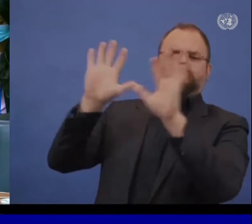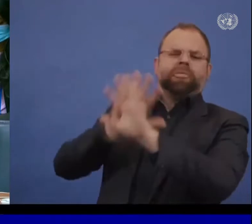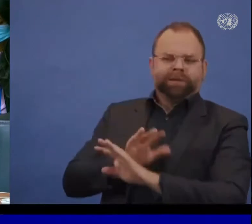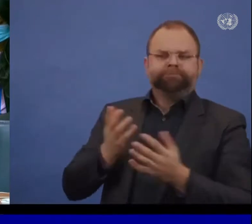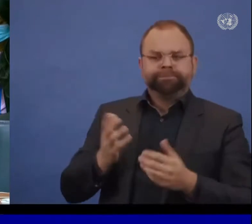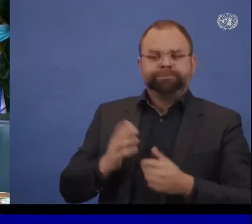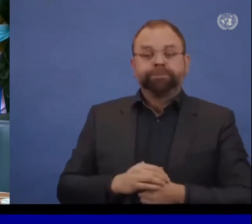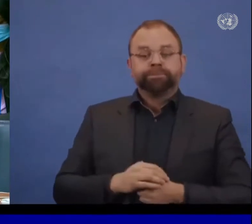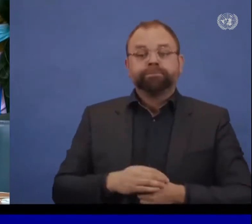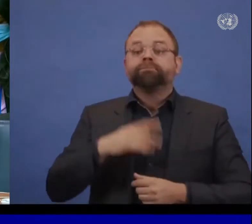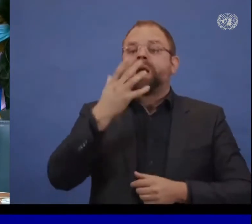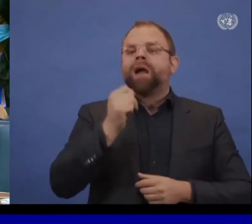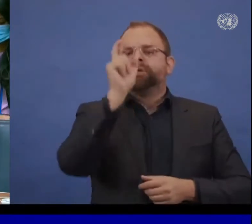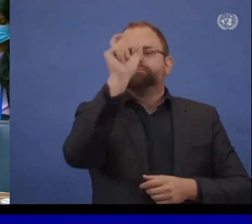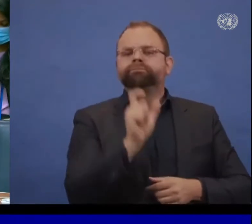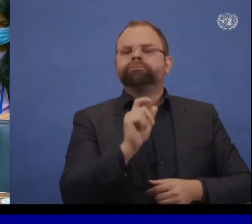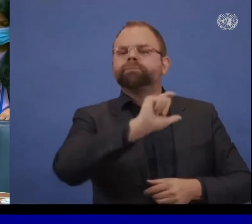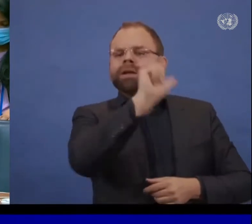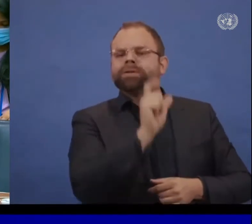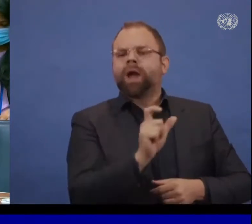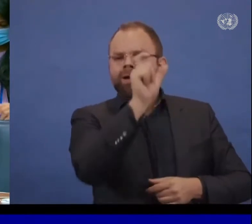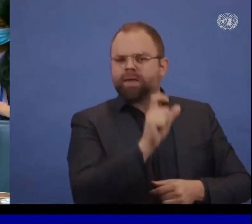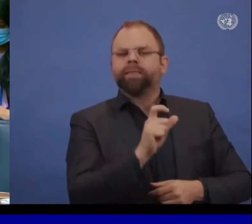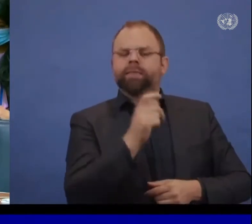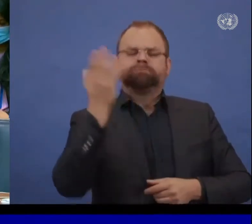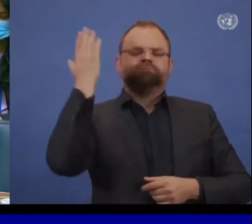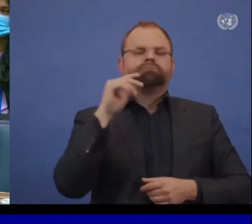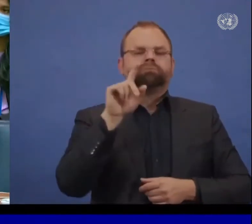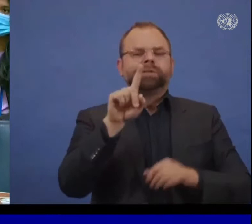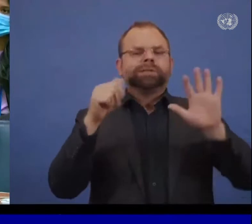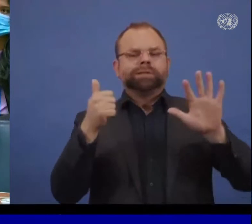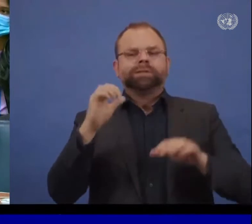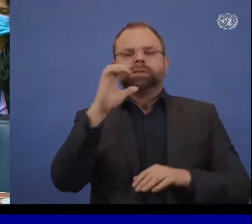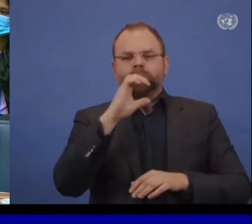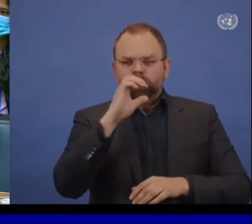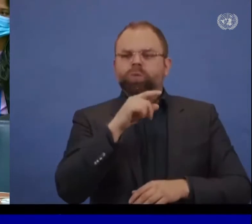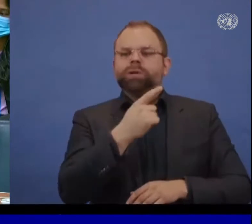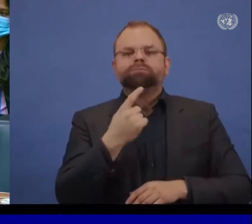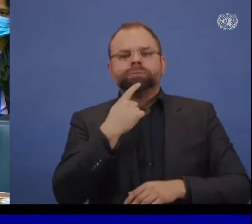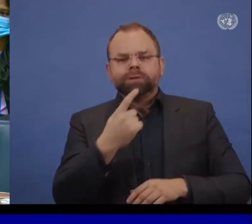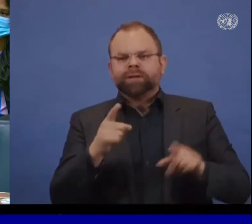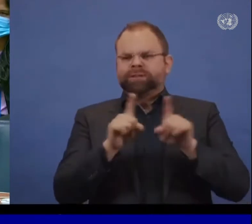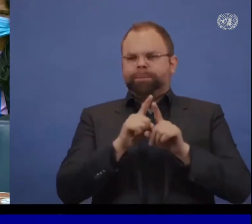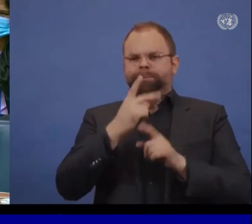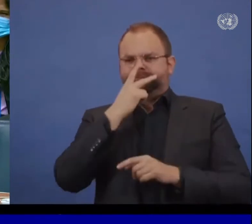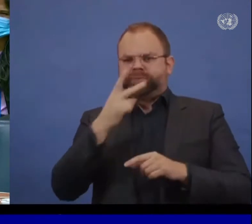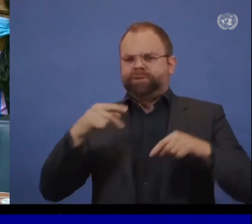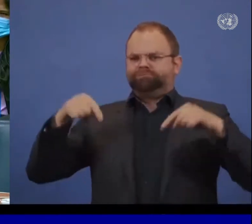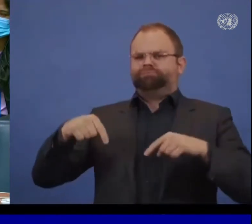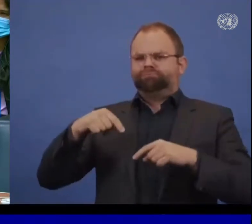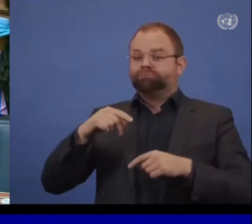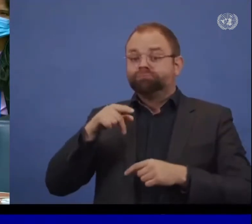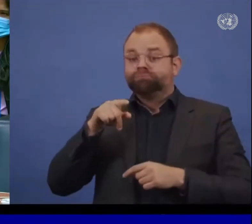beautiful figures. Similarly, the convention is all the bright colors that we see today. Its de facto implementation at